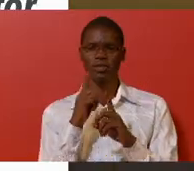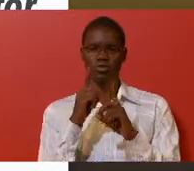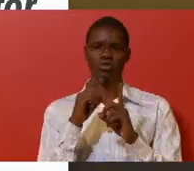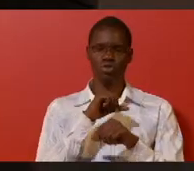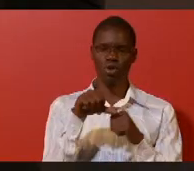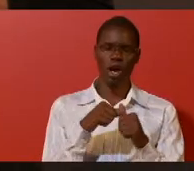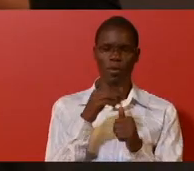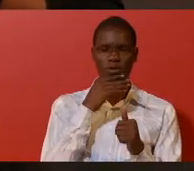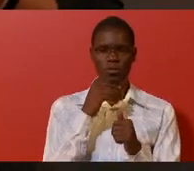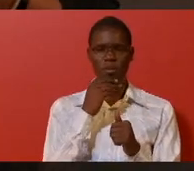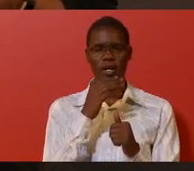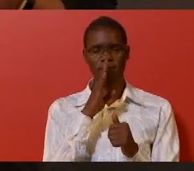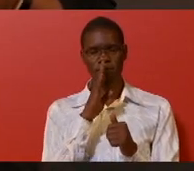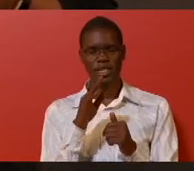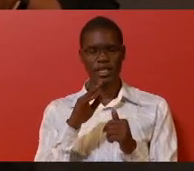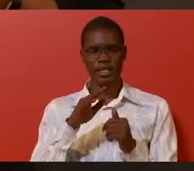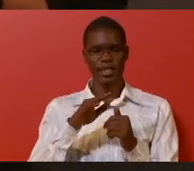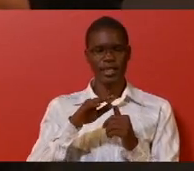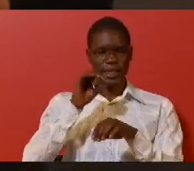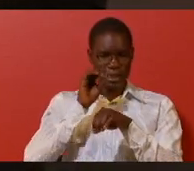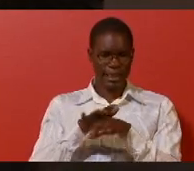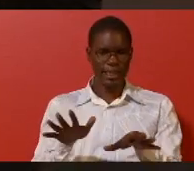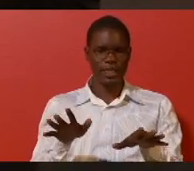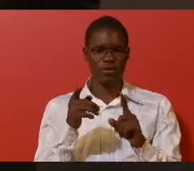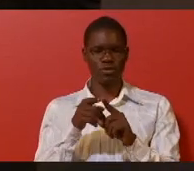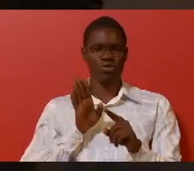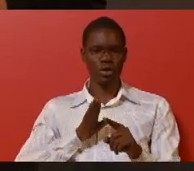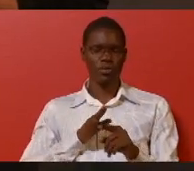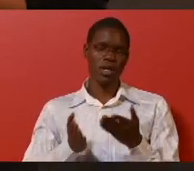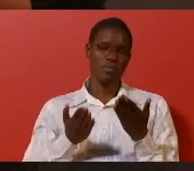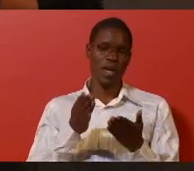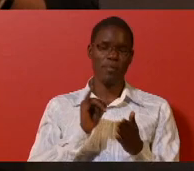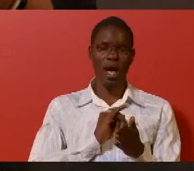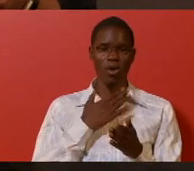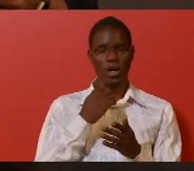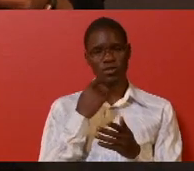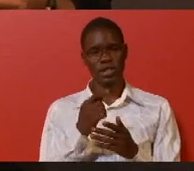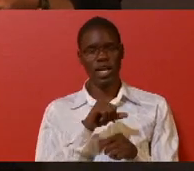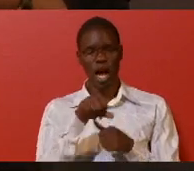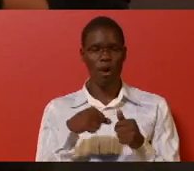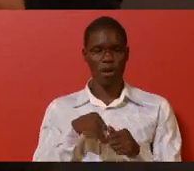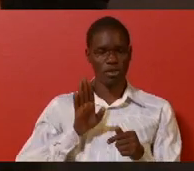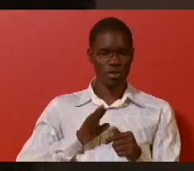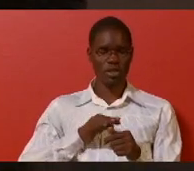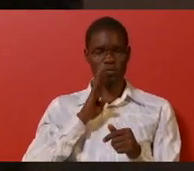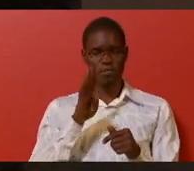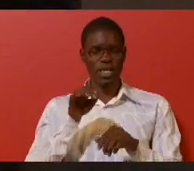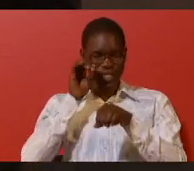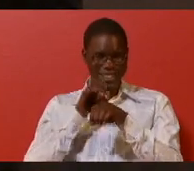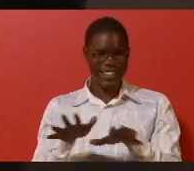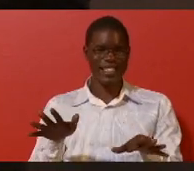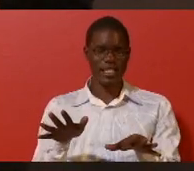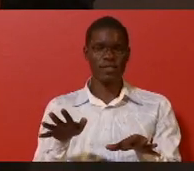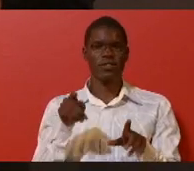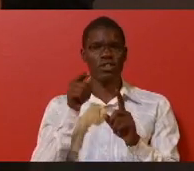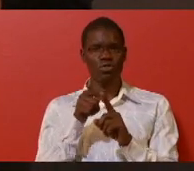about men being sensitive to women. On the other hand, perhaps I should say something about women being sensitive to the needs